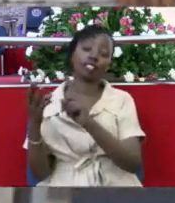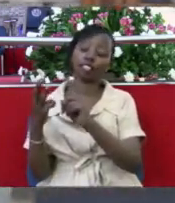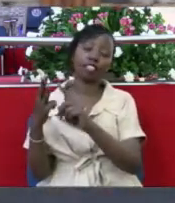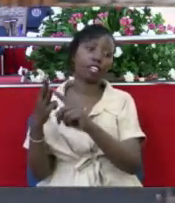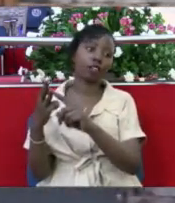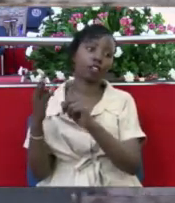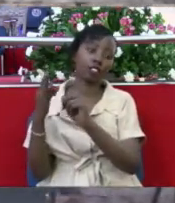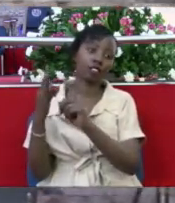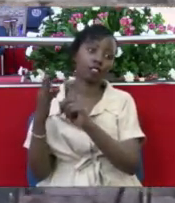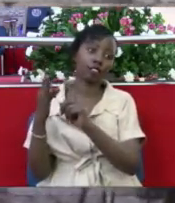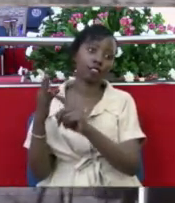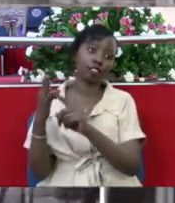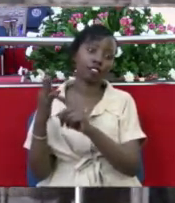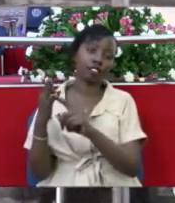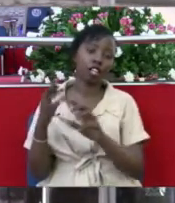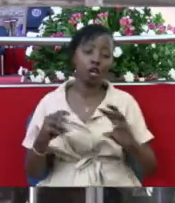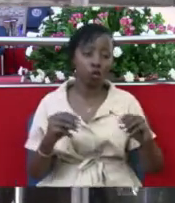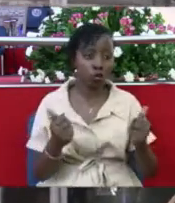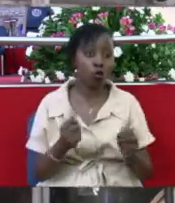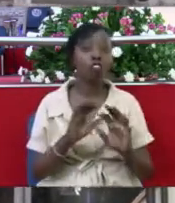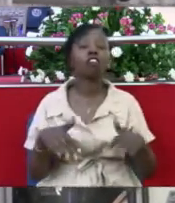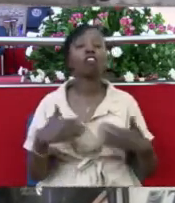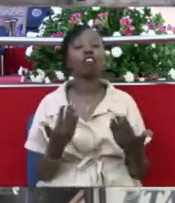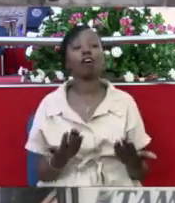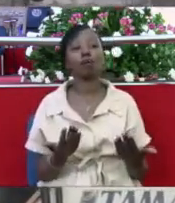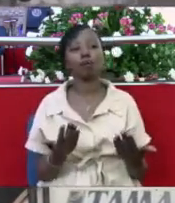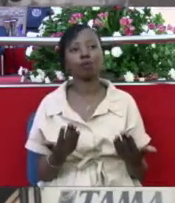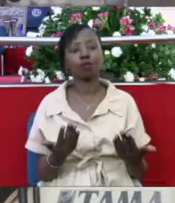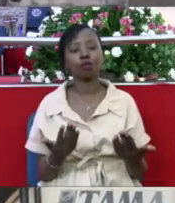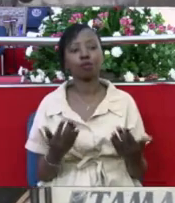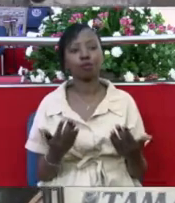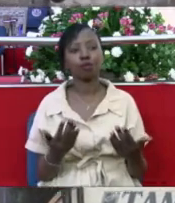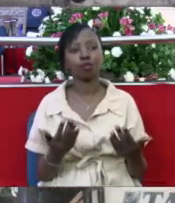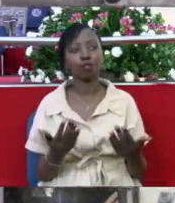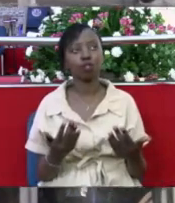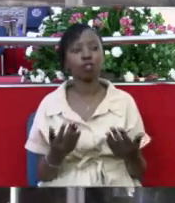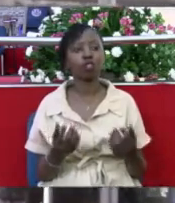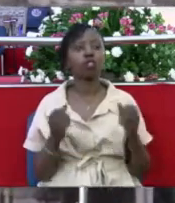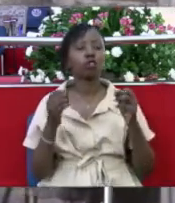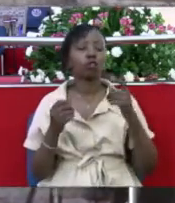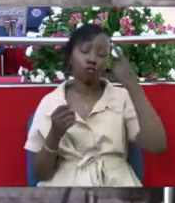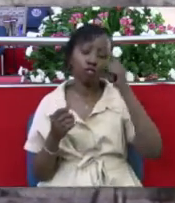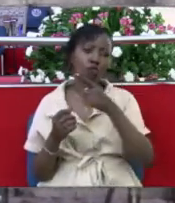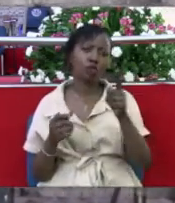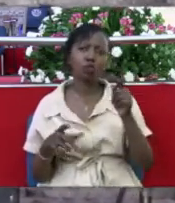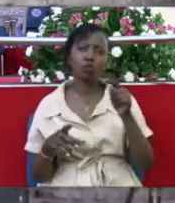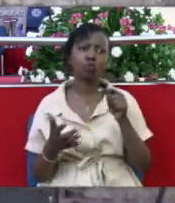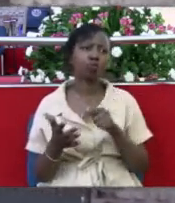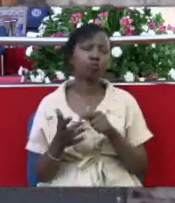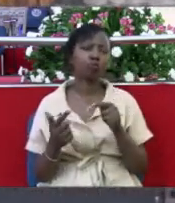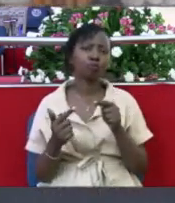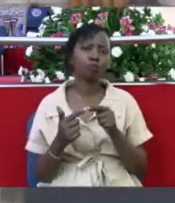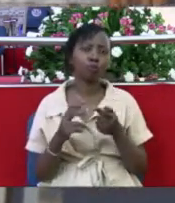tackle the solution. Tutaangazia suluhisho. For you to need a restart, ili kwamba uwe na mwanzo mpya,